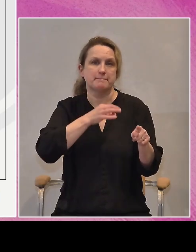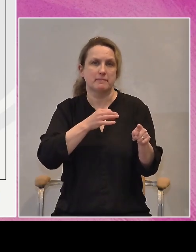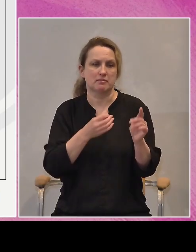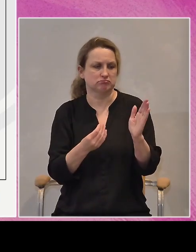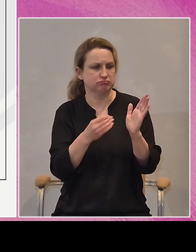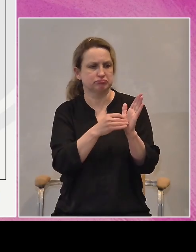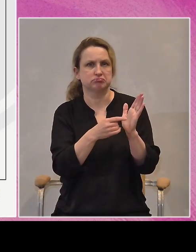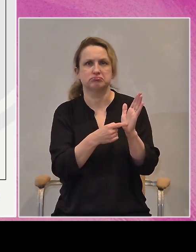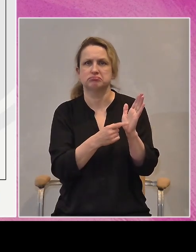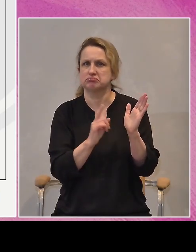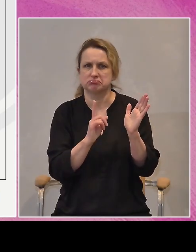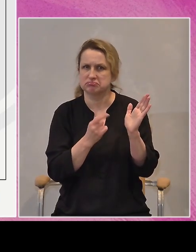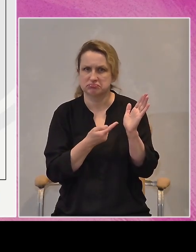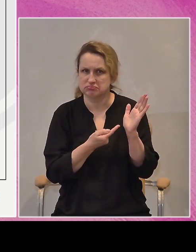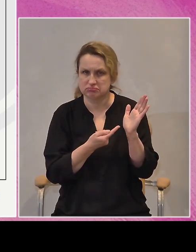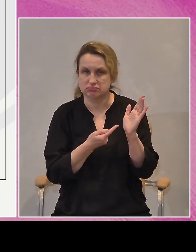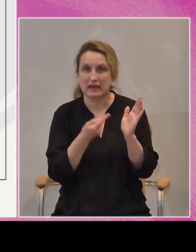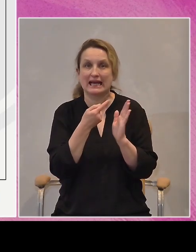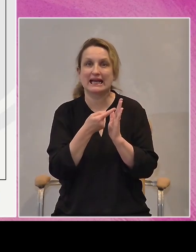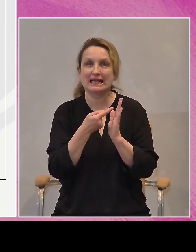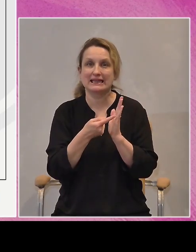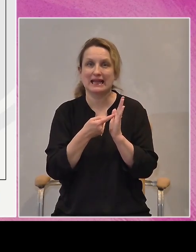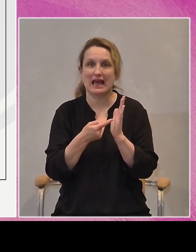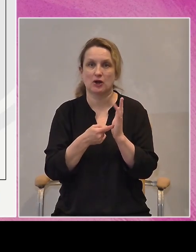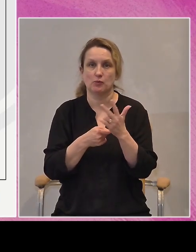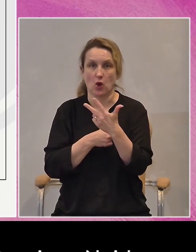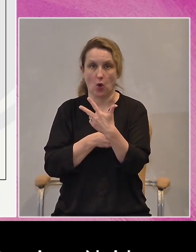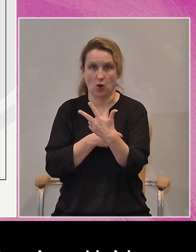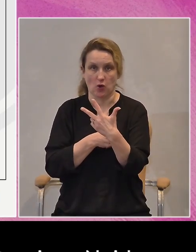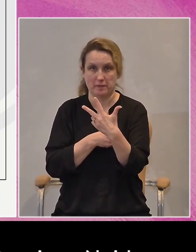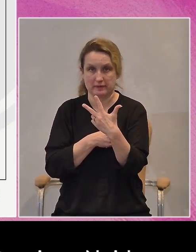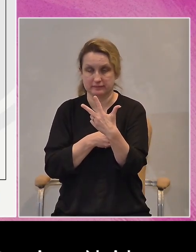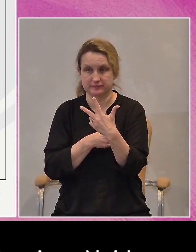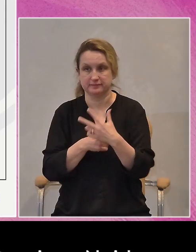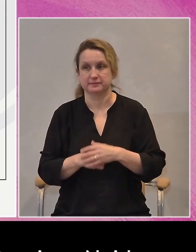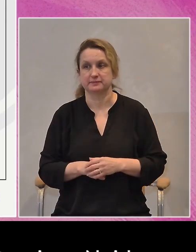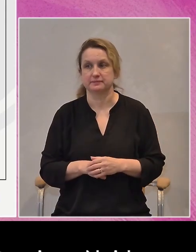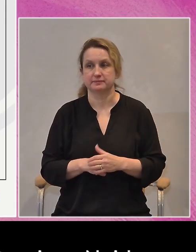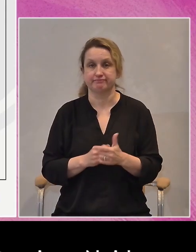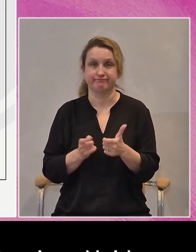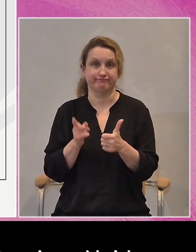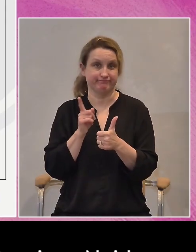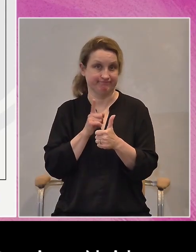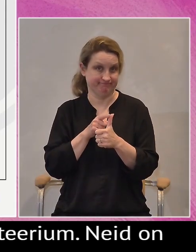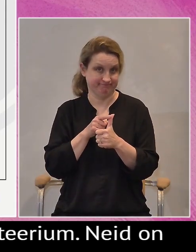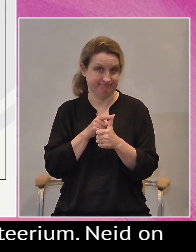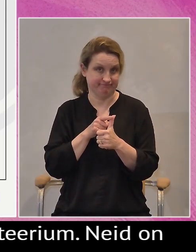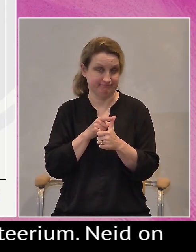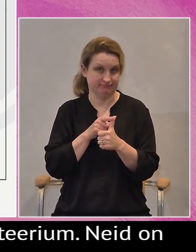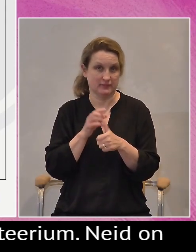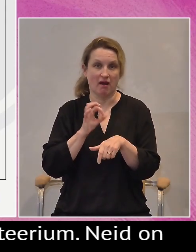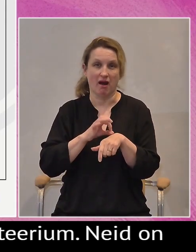what are the criteria of designating a drug an orphan drug? There are three